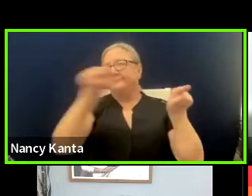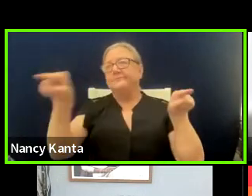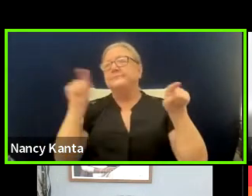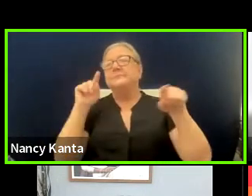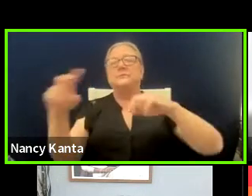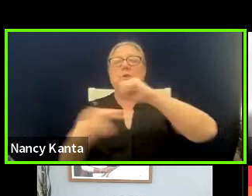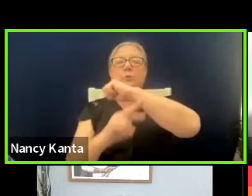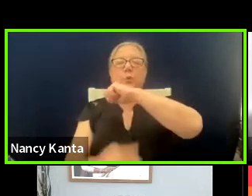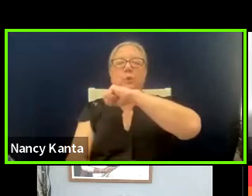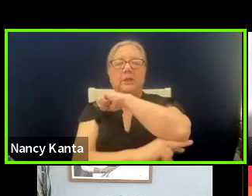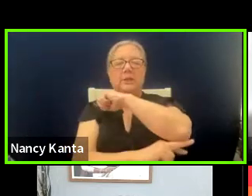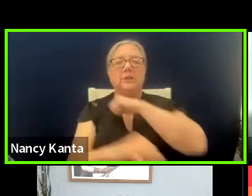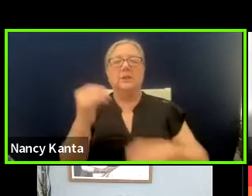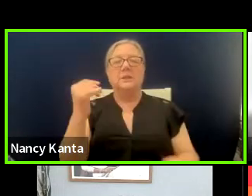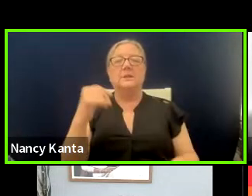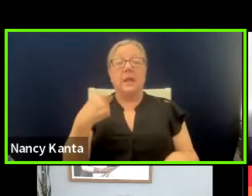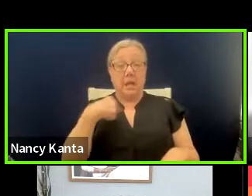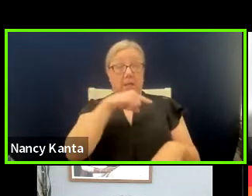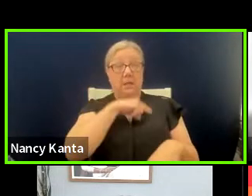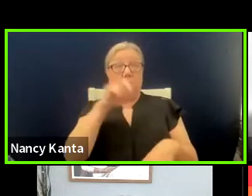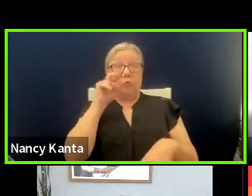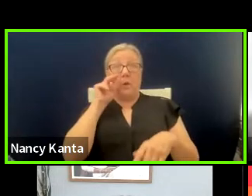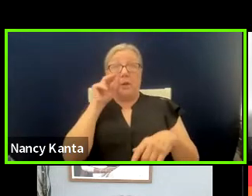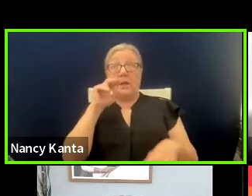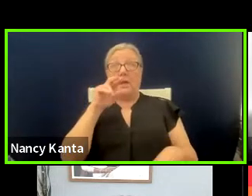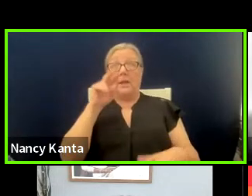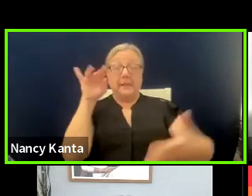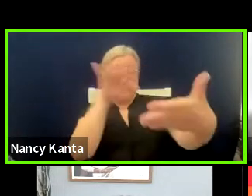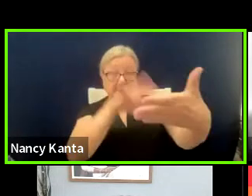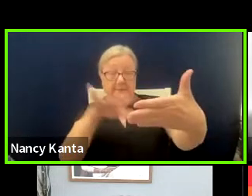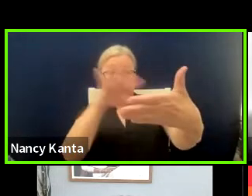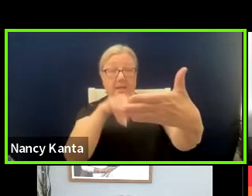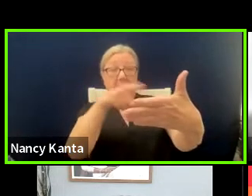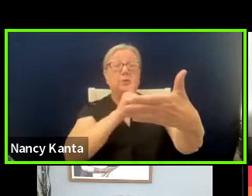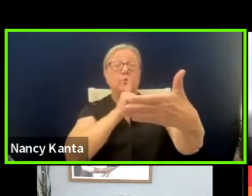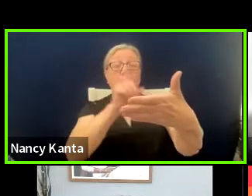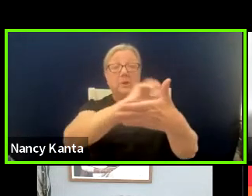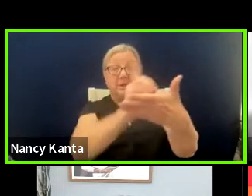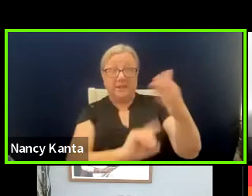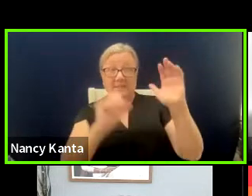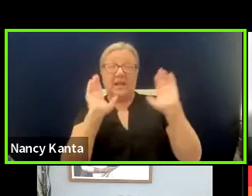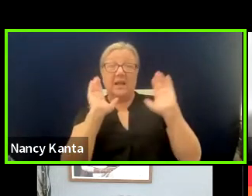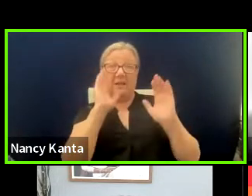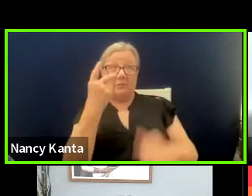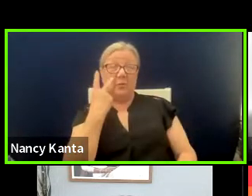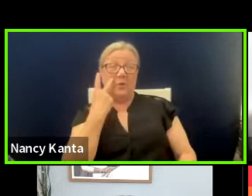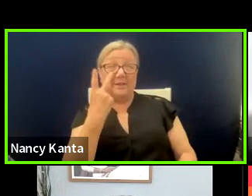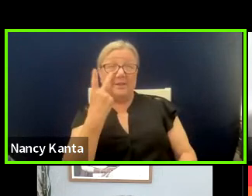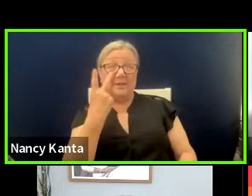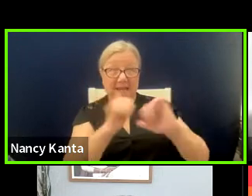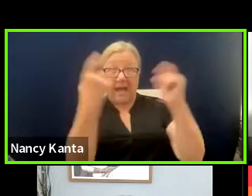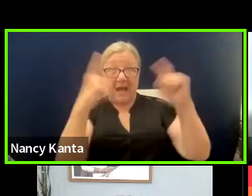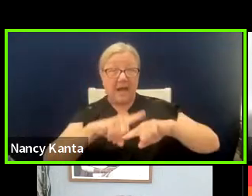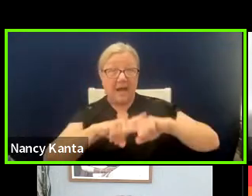will see if we look at the actual designs and sort of whatever their keys and what's rated?